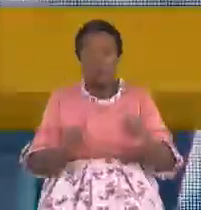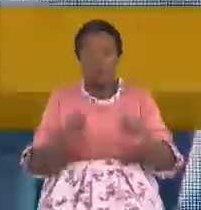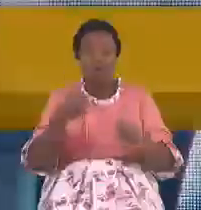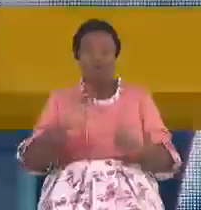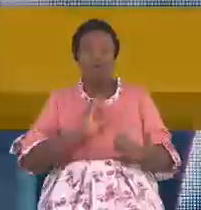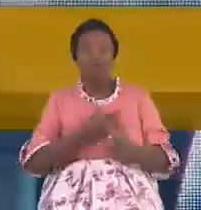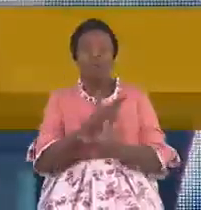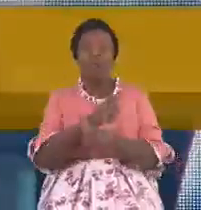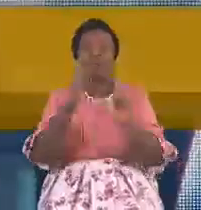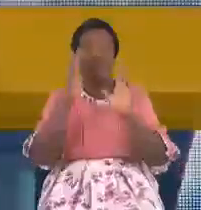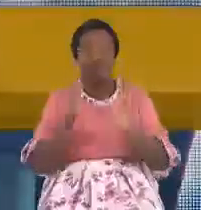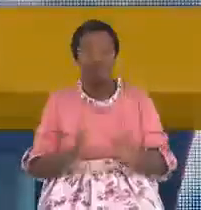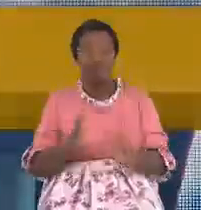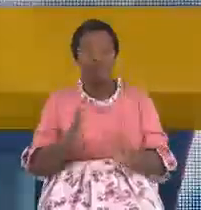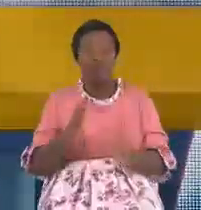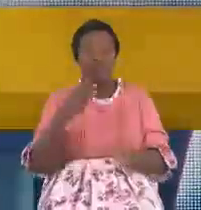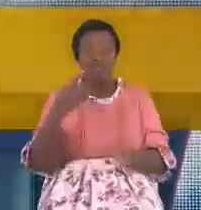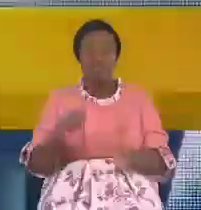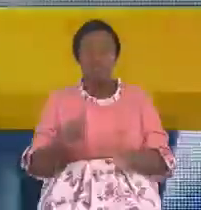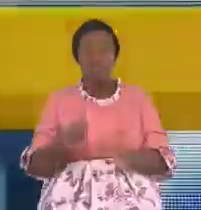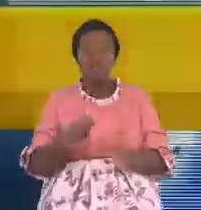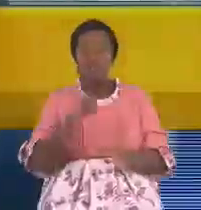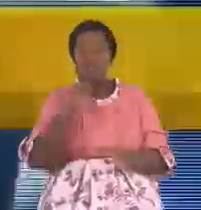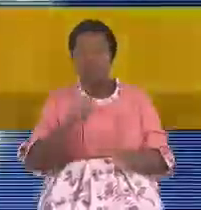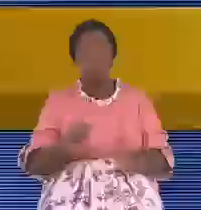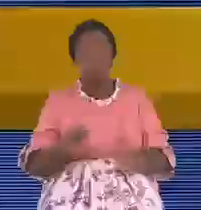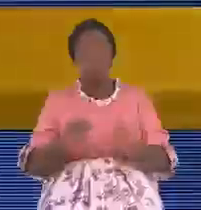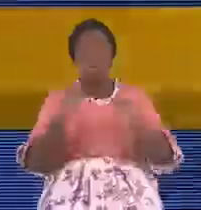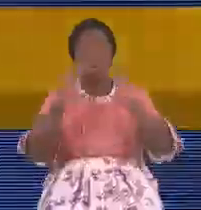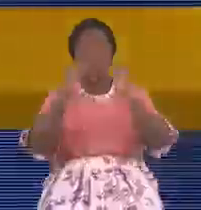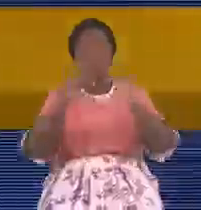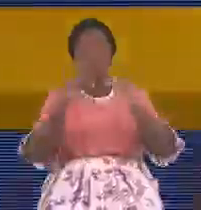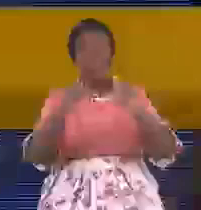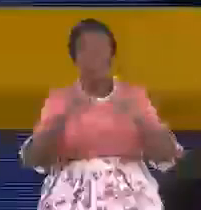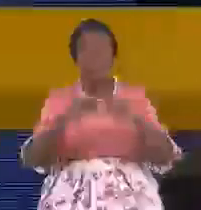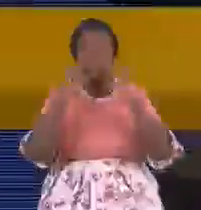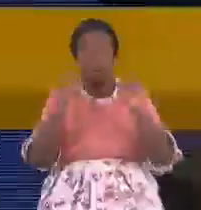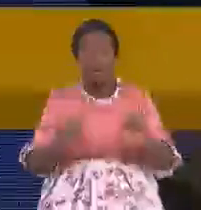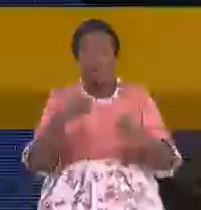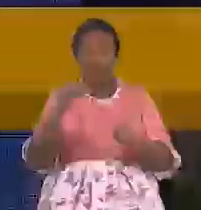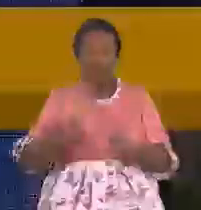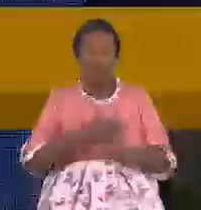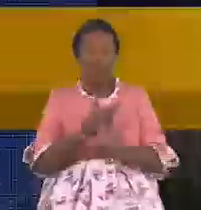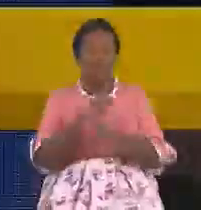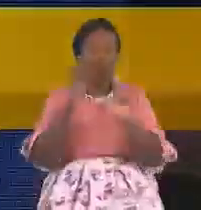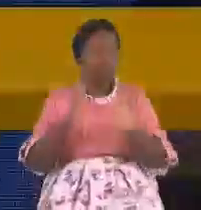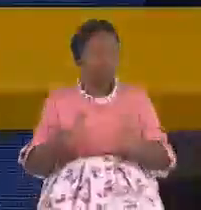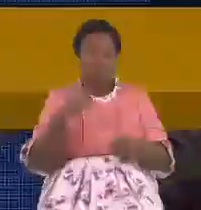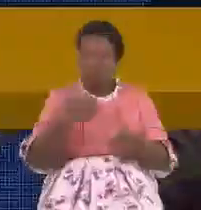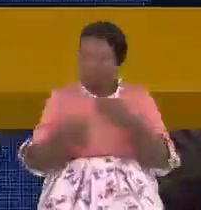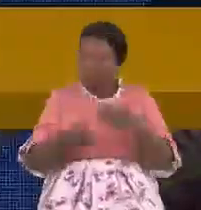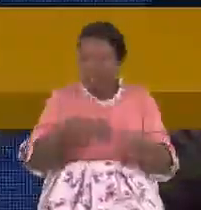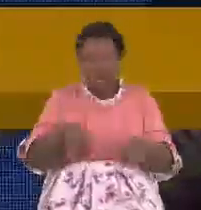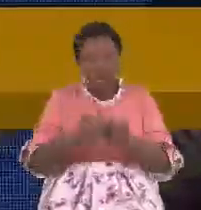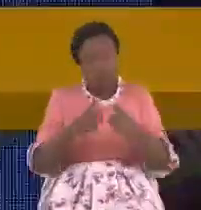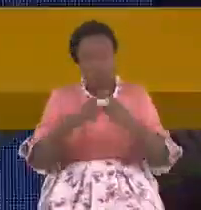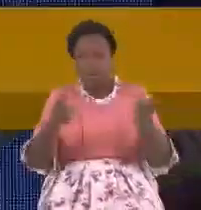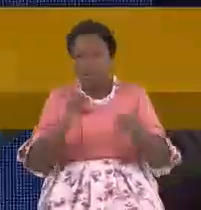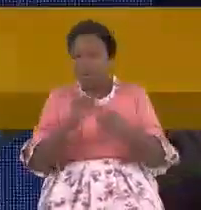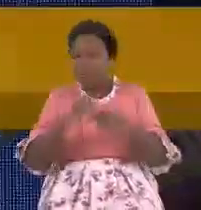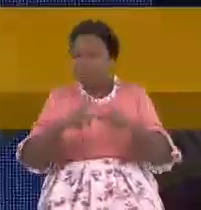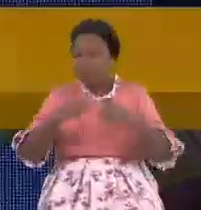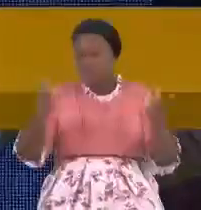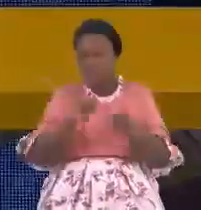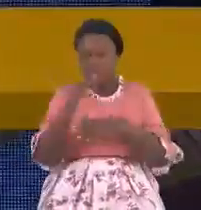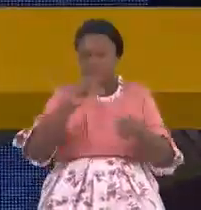unlimited power of our liberator no matter how great how big your problem is